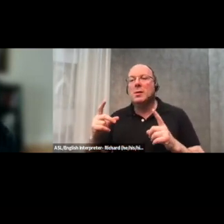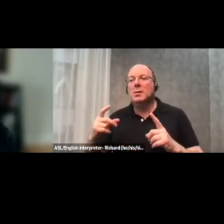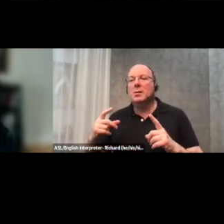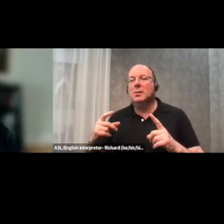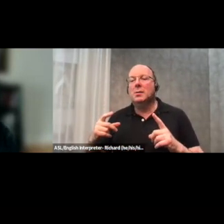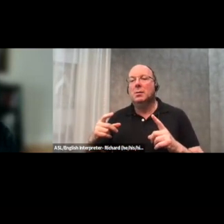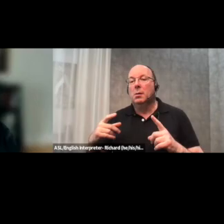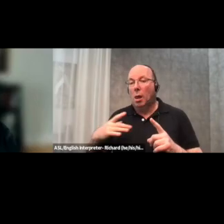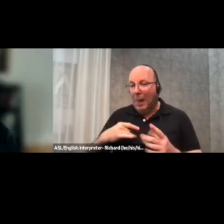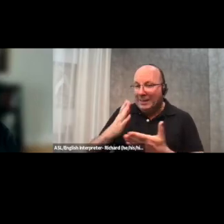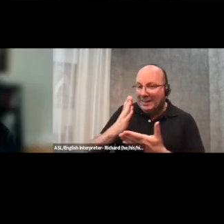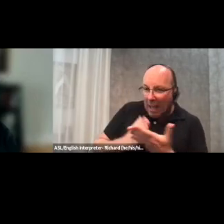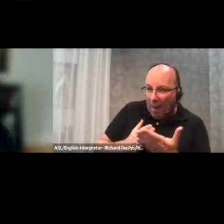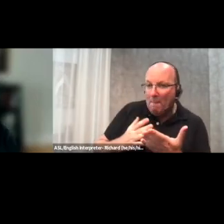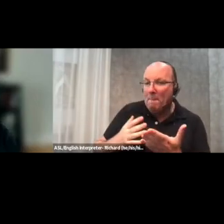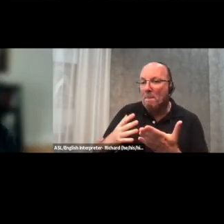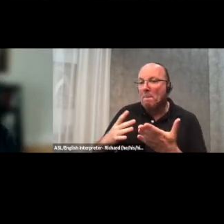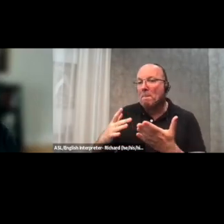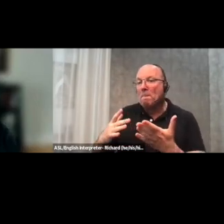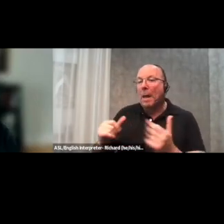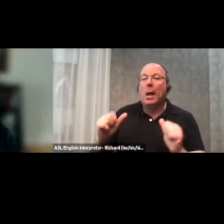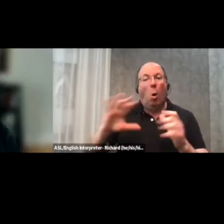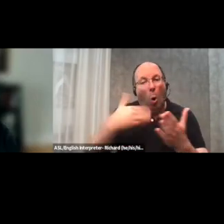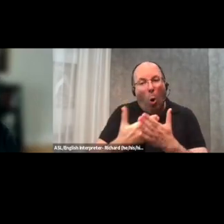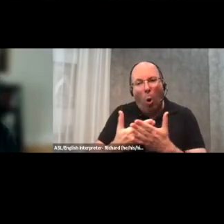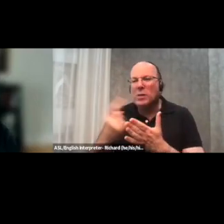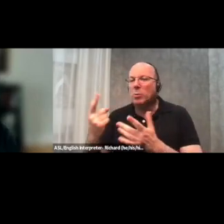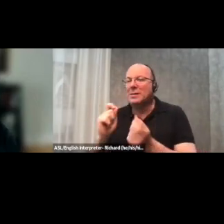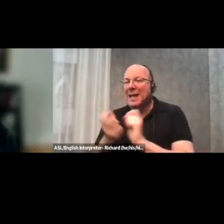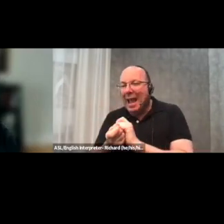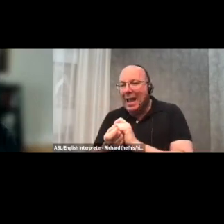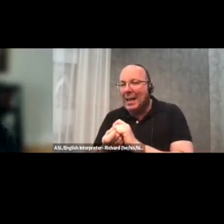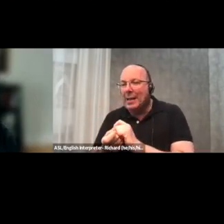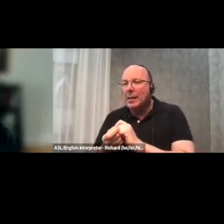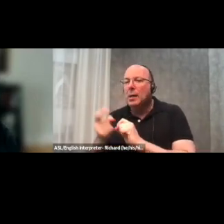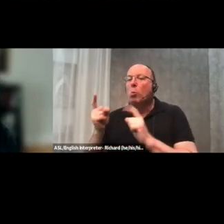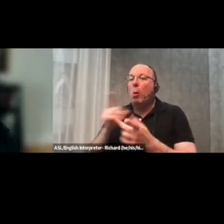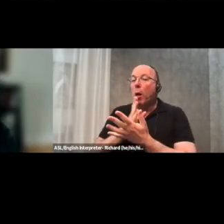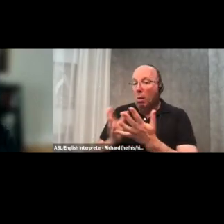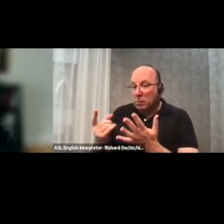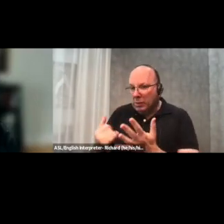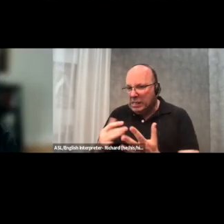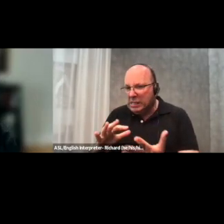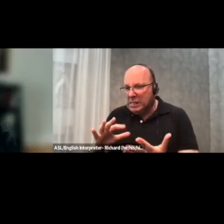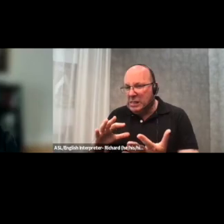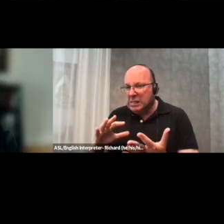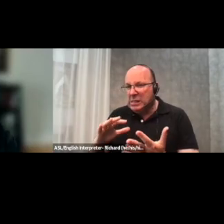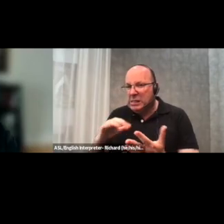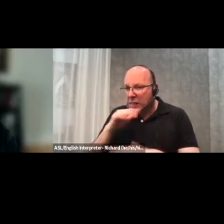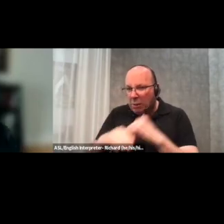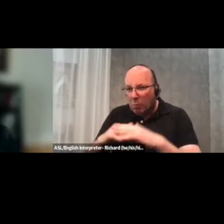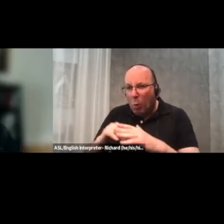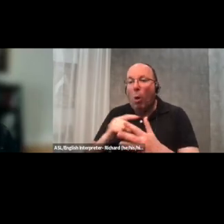it at all, if there's something you'd want to do different next time, if there's something that made you uncomfortable, if there's something you want to try again.